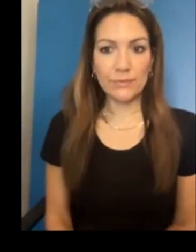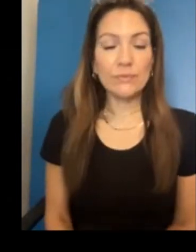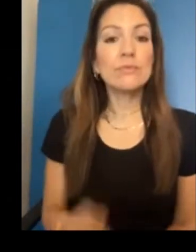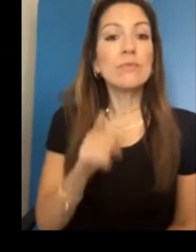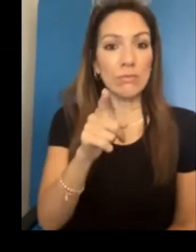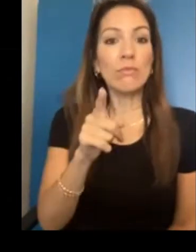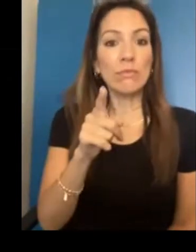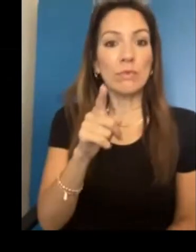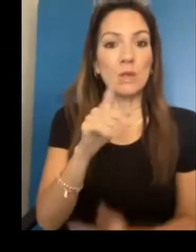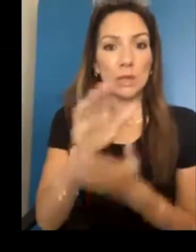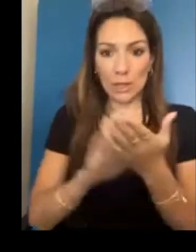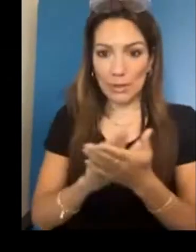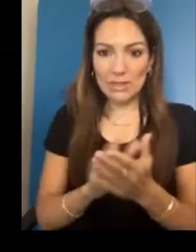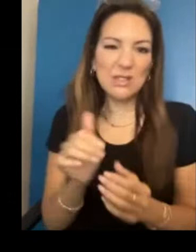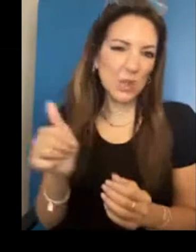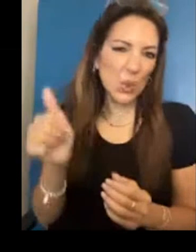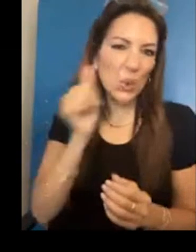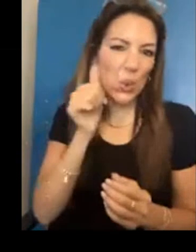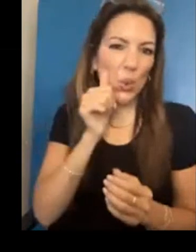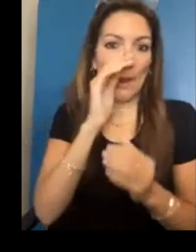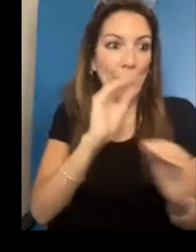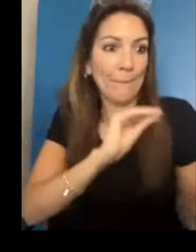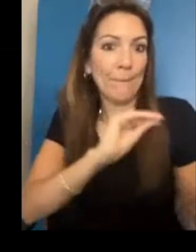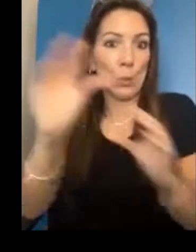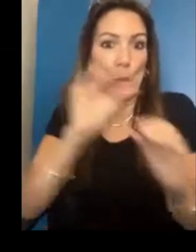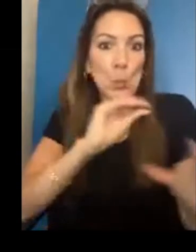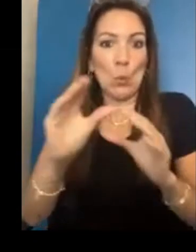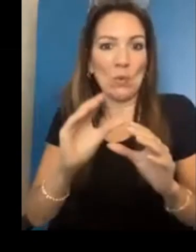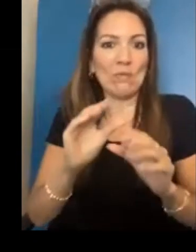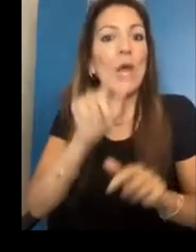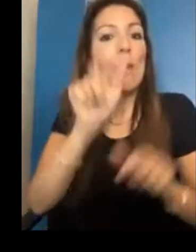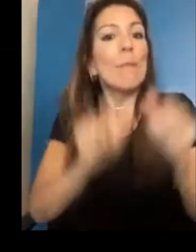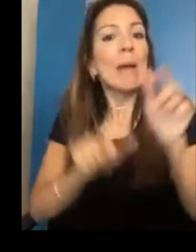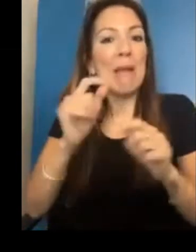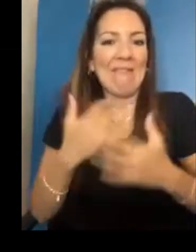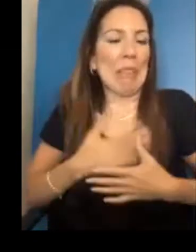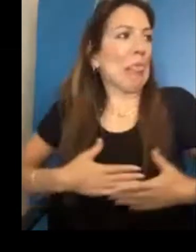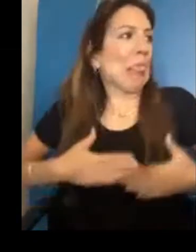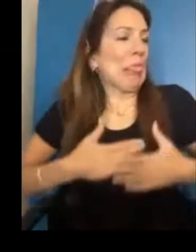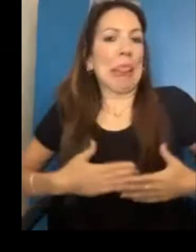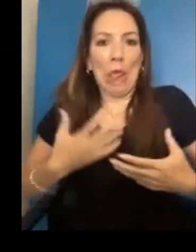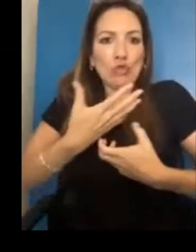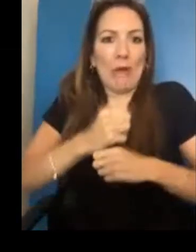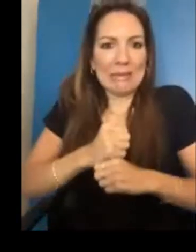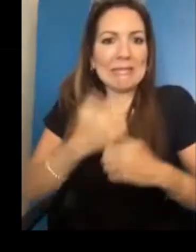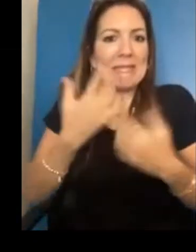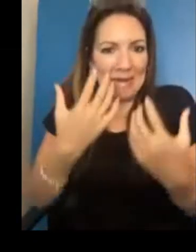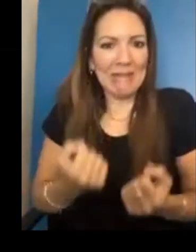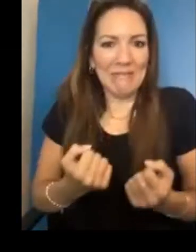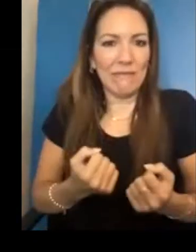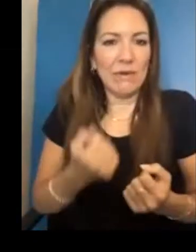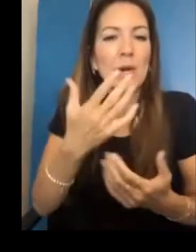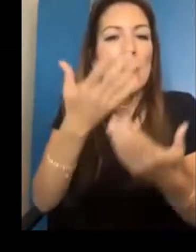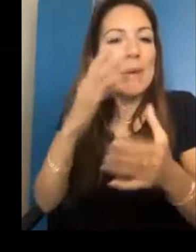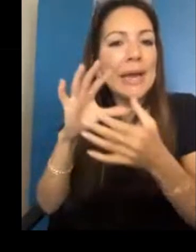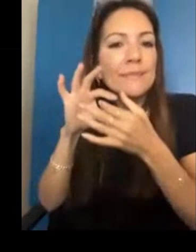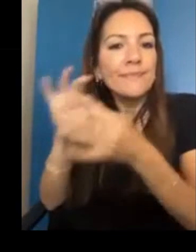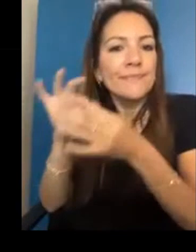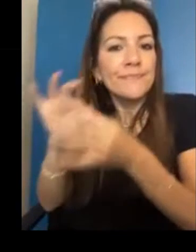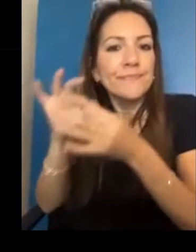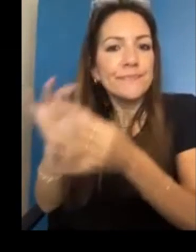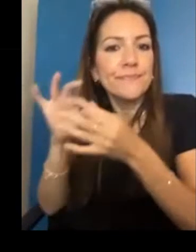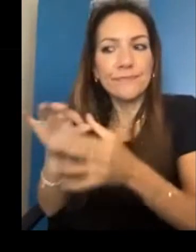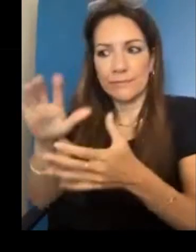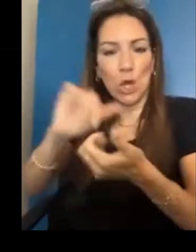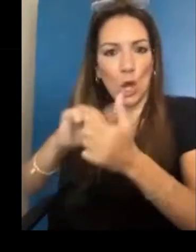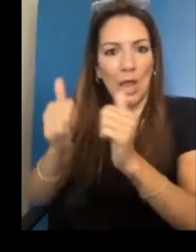One of the things we're aware of is that moving is very stressful for people. So one of the things that we've been doing is working closely with our colleagues